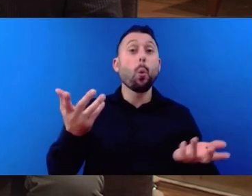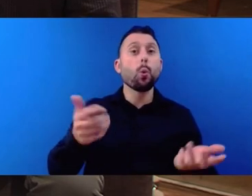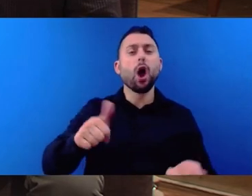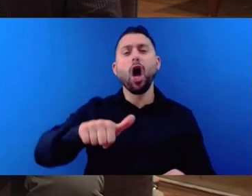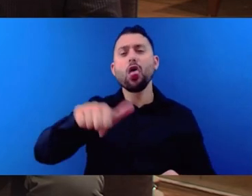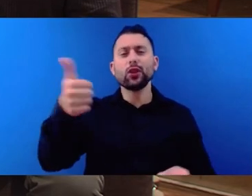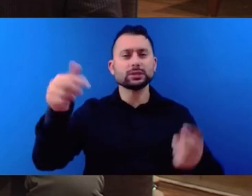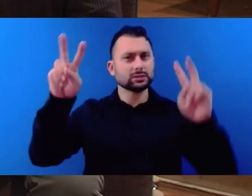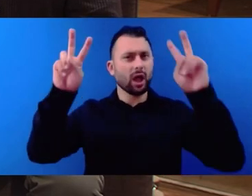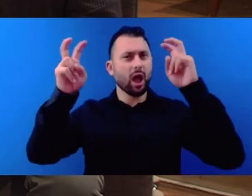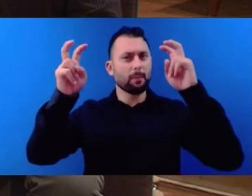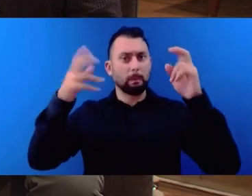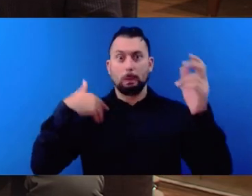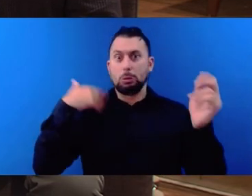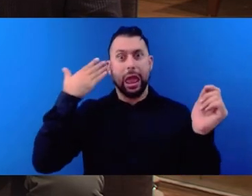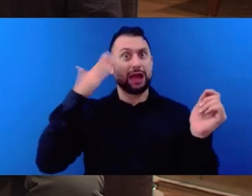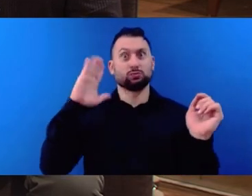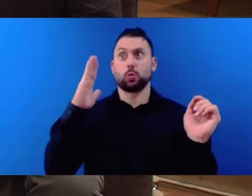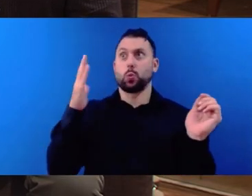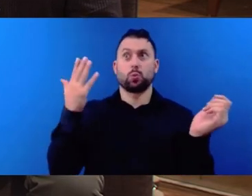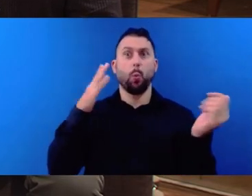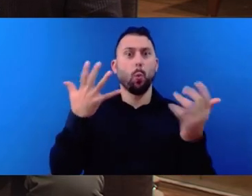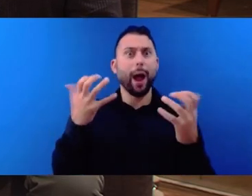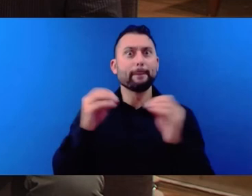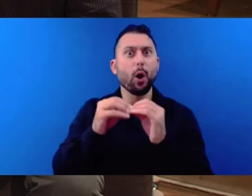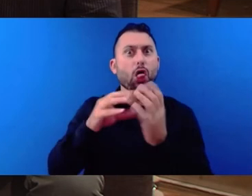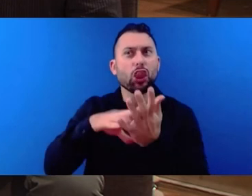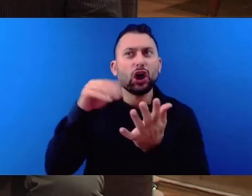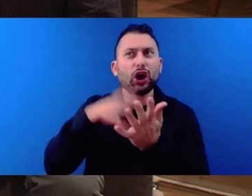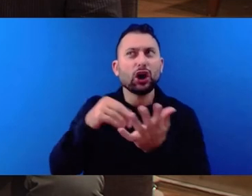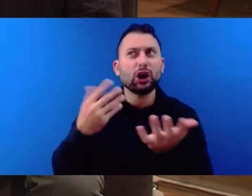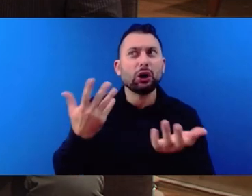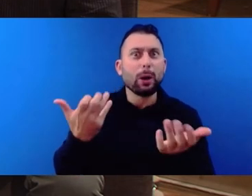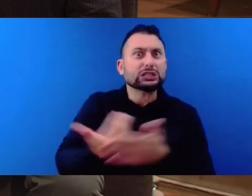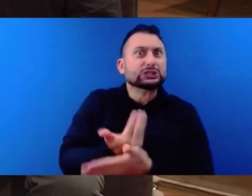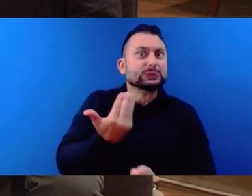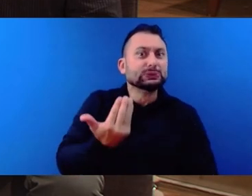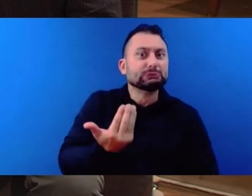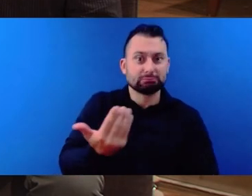in the future, please email us. And that would be